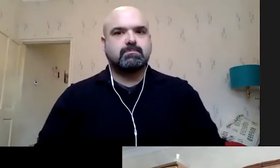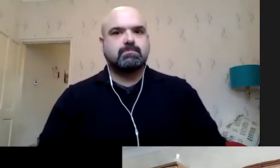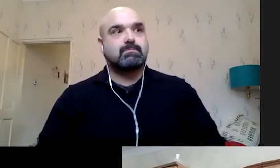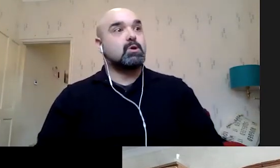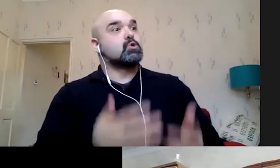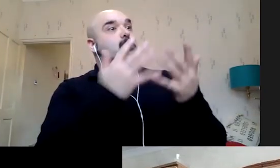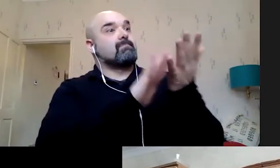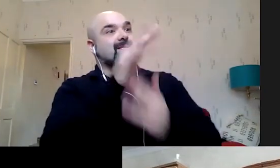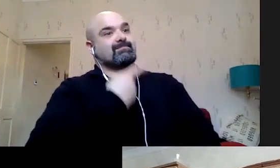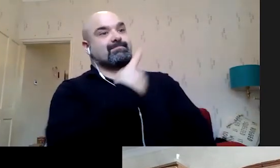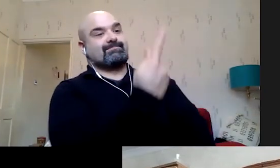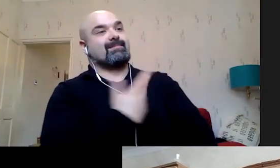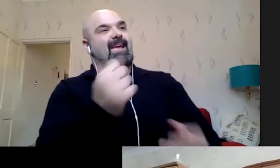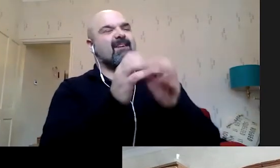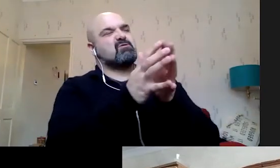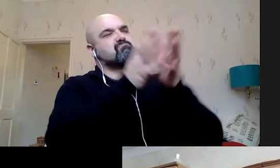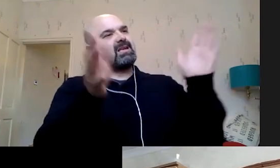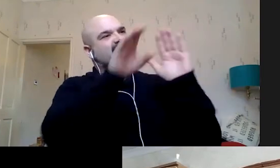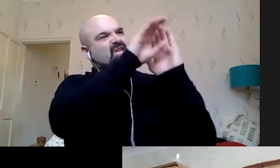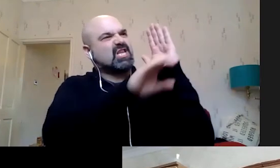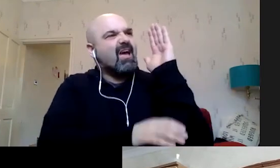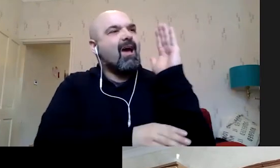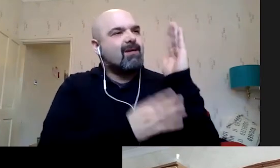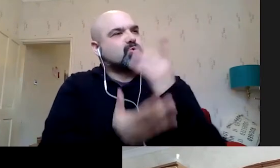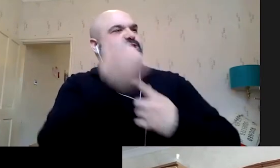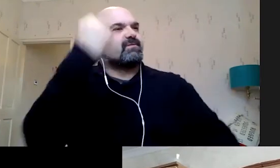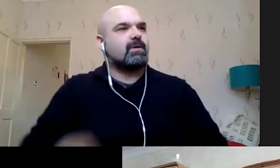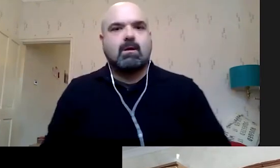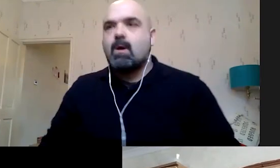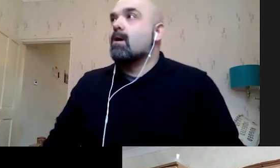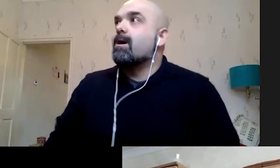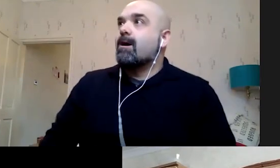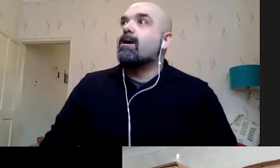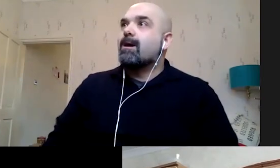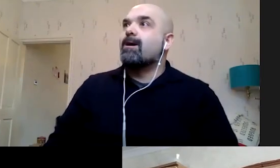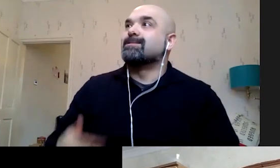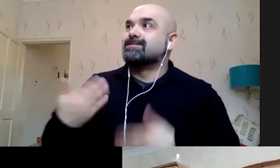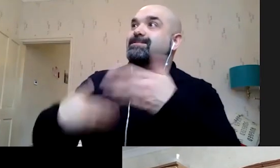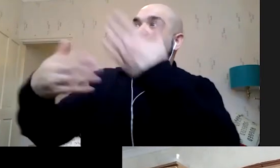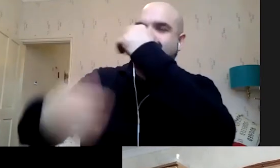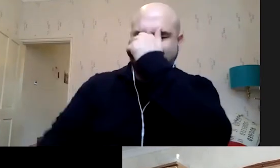do. So what are your next moves? I haven't had breakfast yet. Hang on.